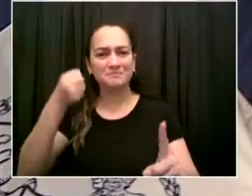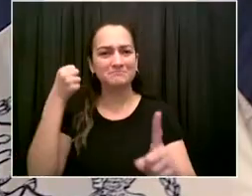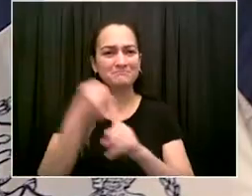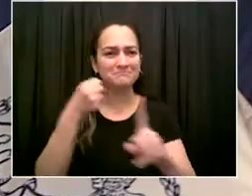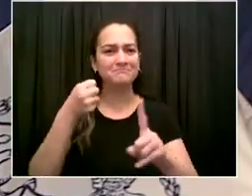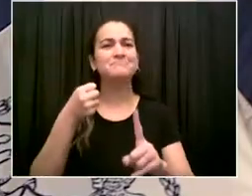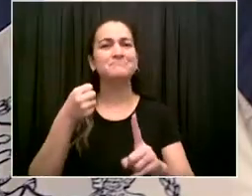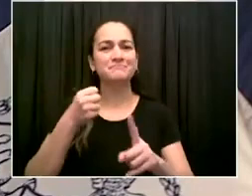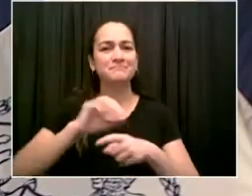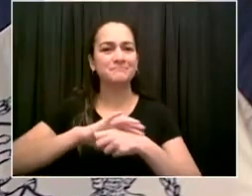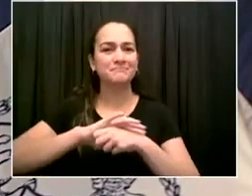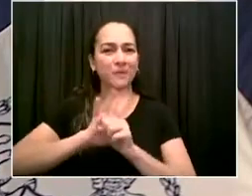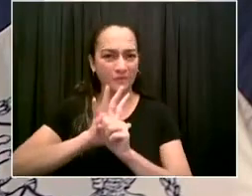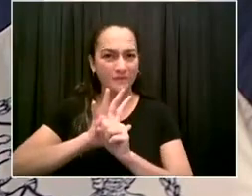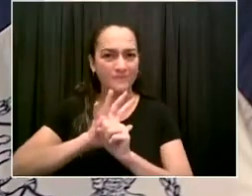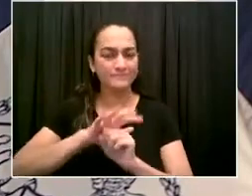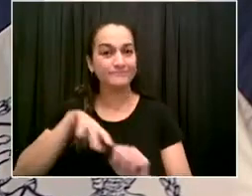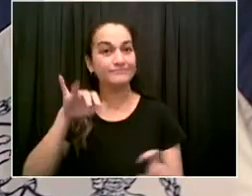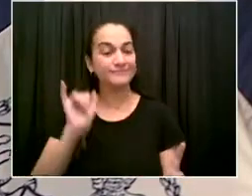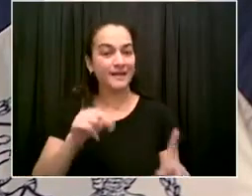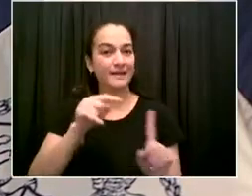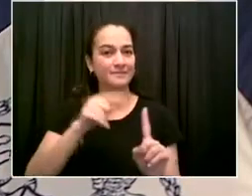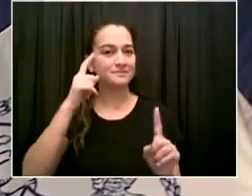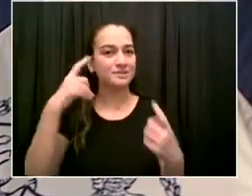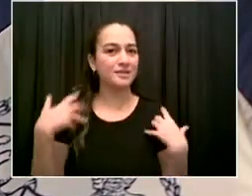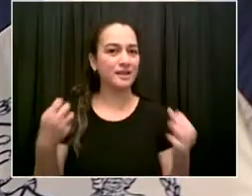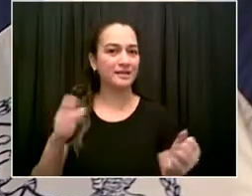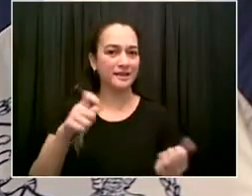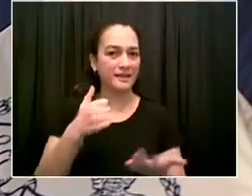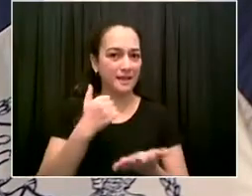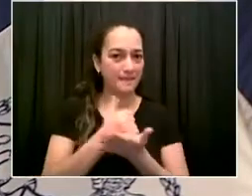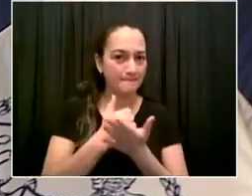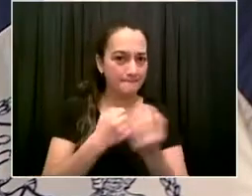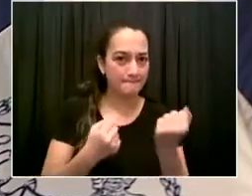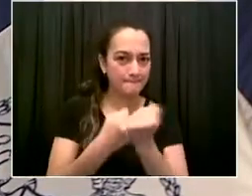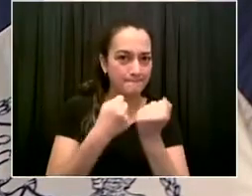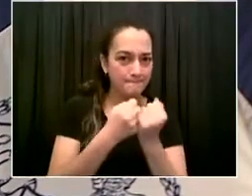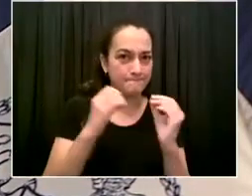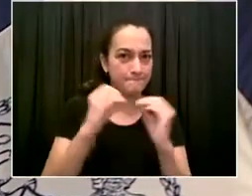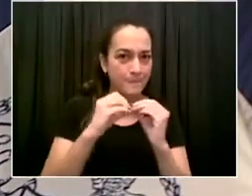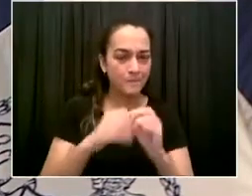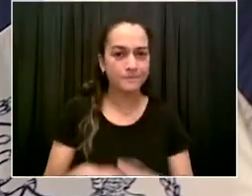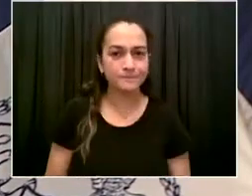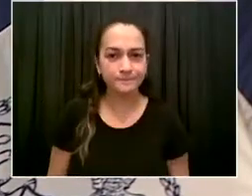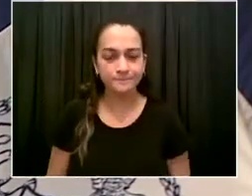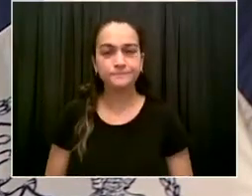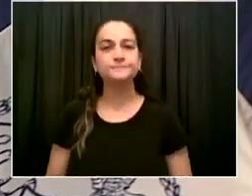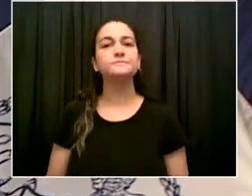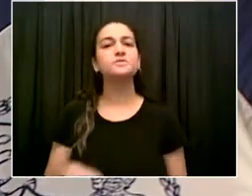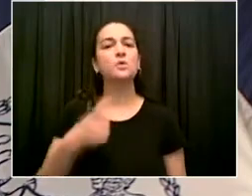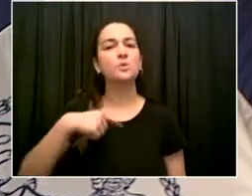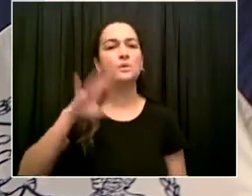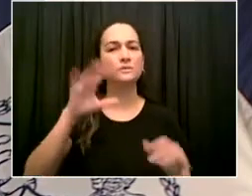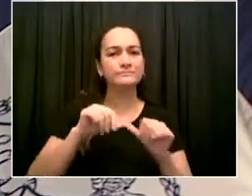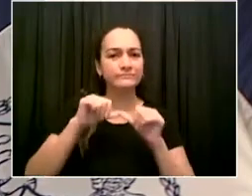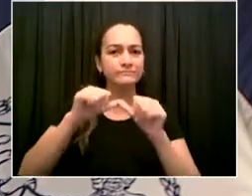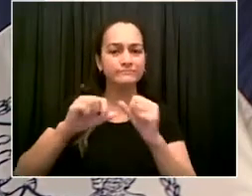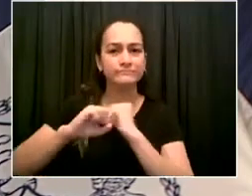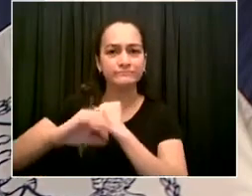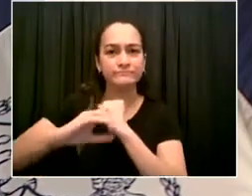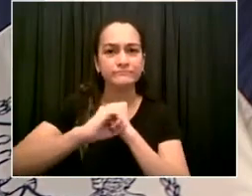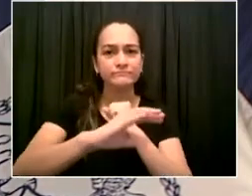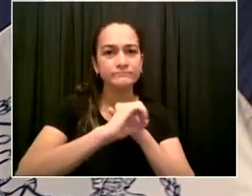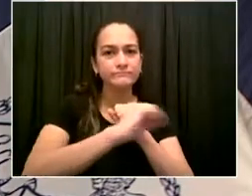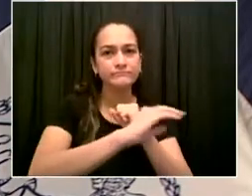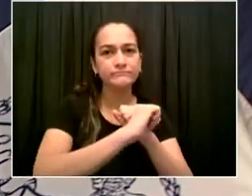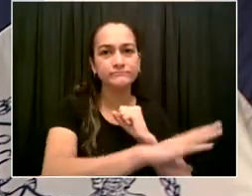is there for them. It's available 24/7. You're gonna see this on TV and you're gonna see posters and all sorts of other outreach